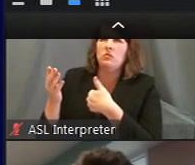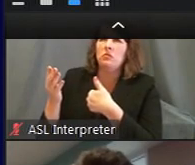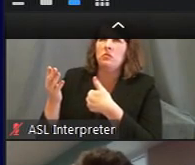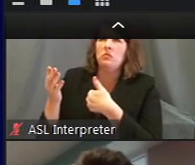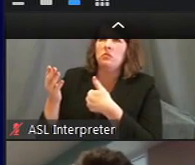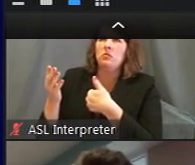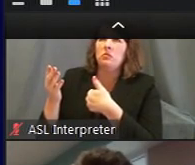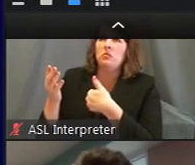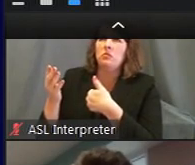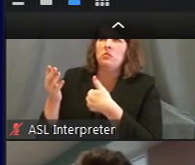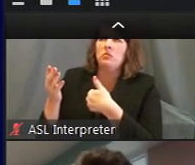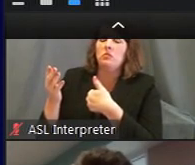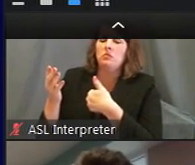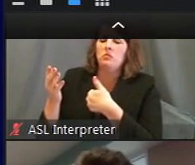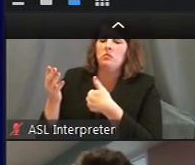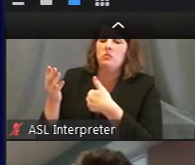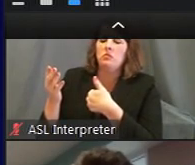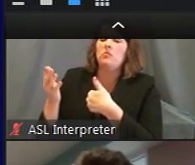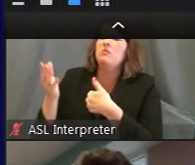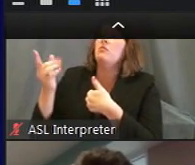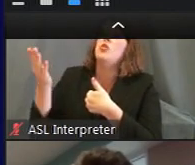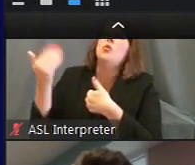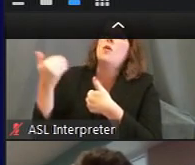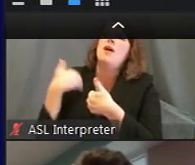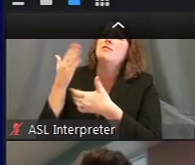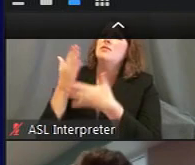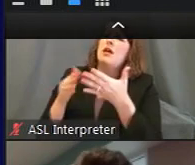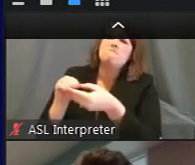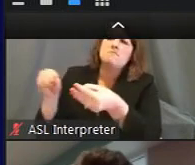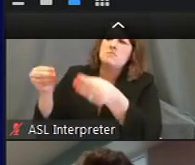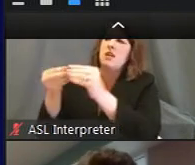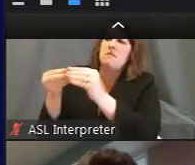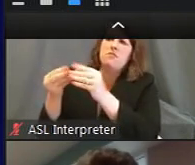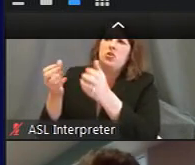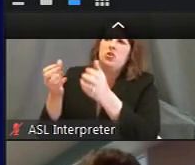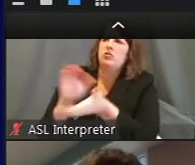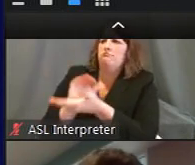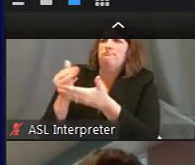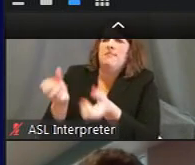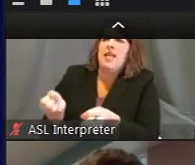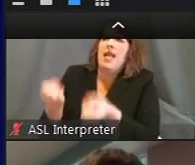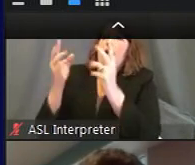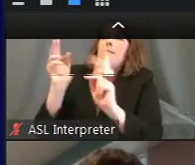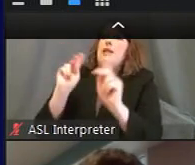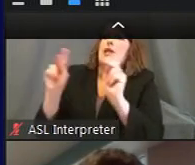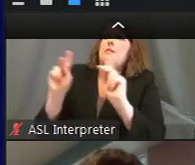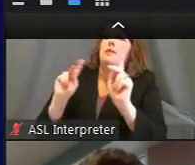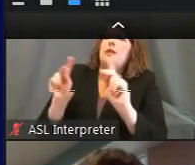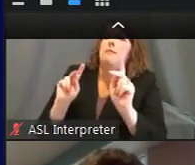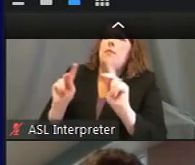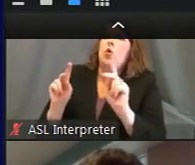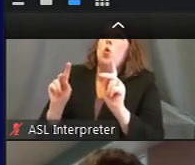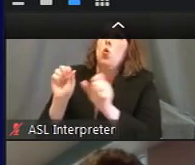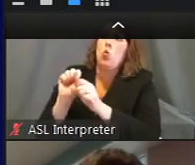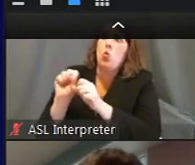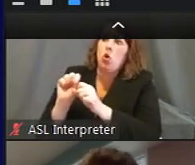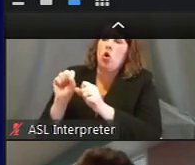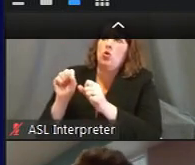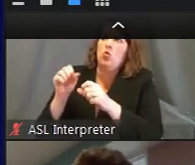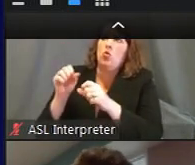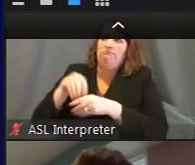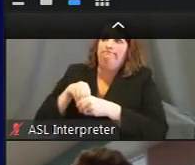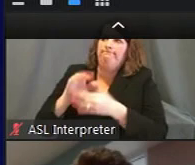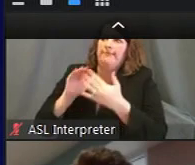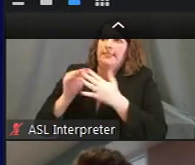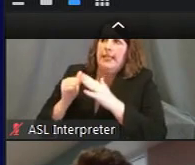city employees, sheriff's office employees have been tested or are quarantined at present because of concerns of